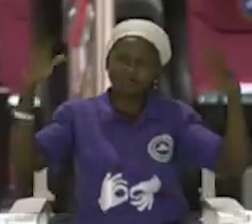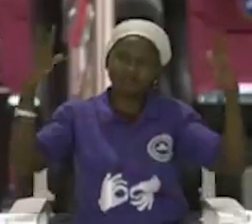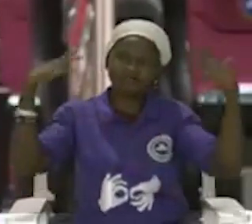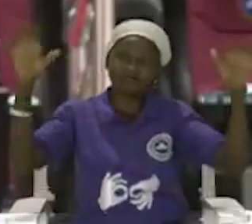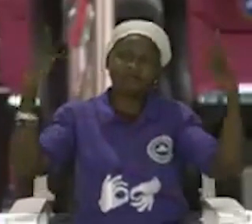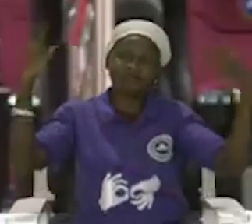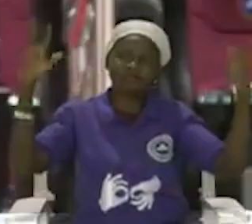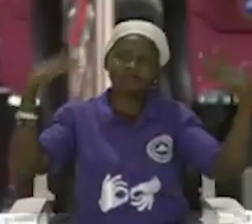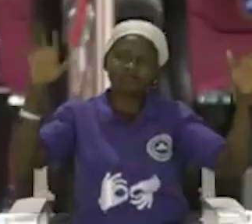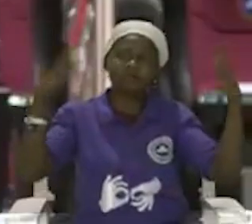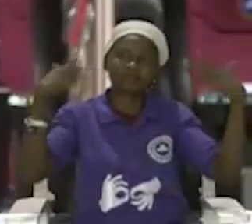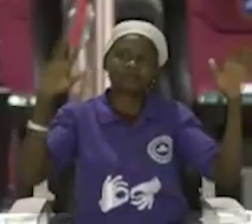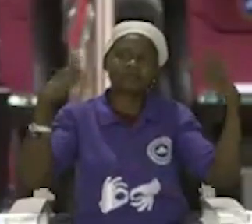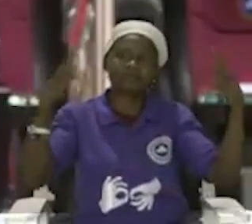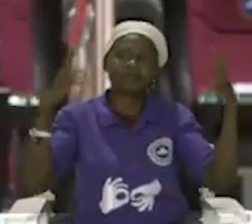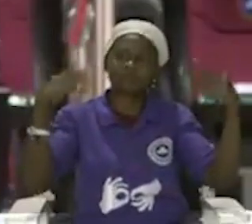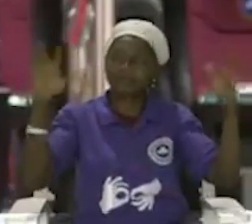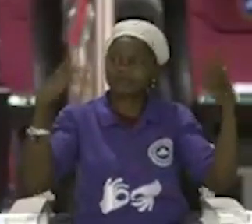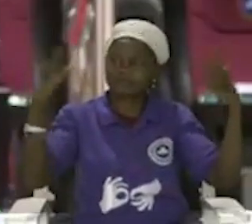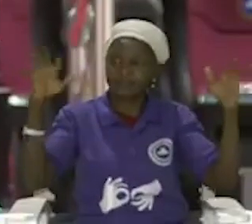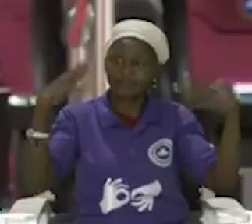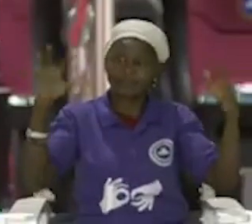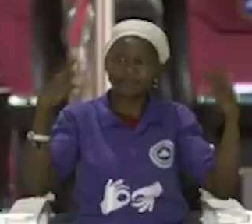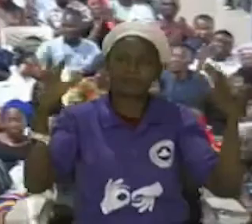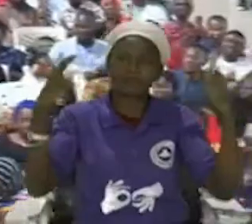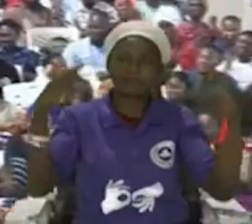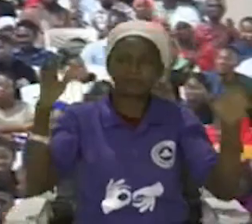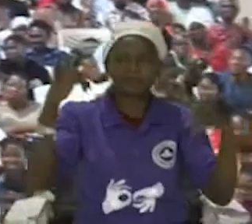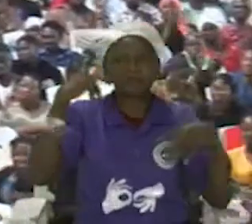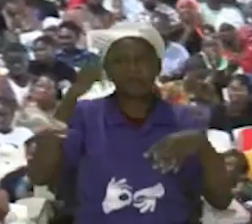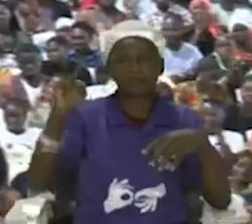applause for